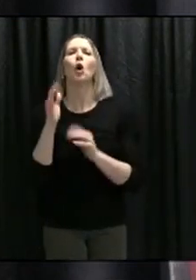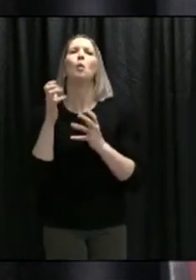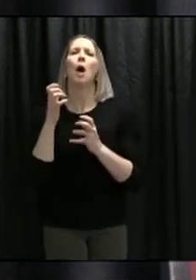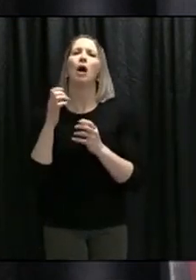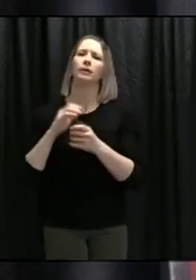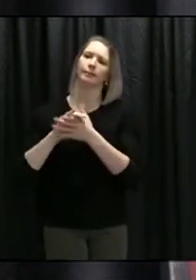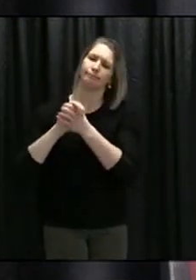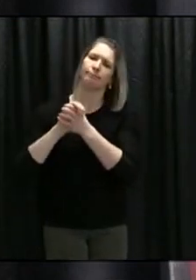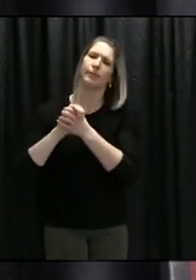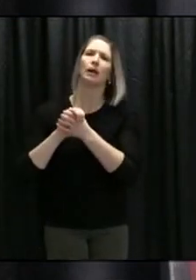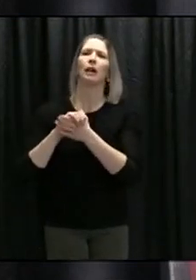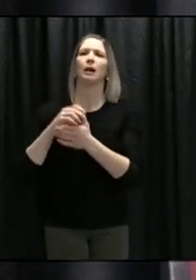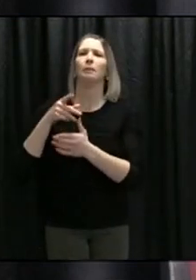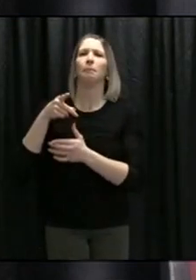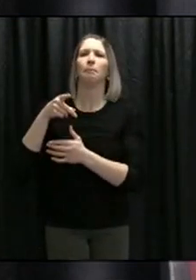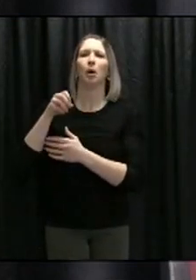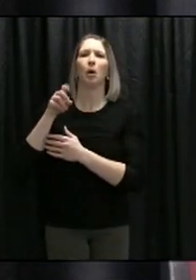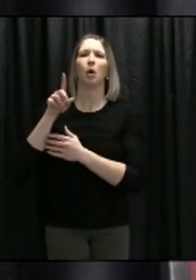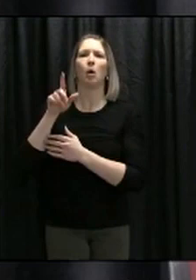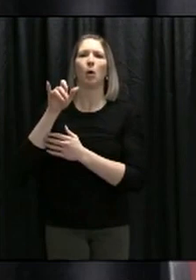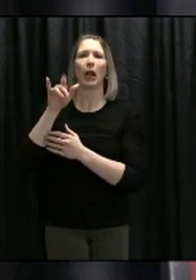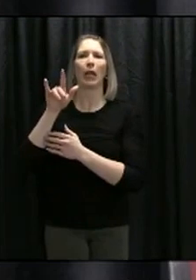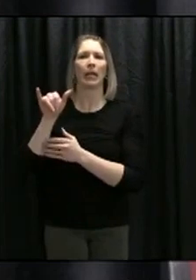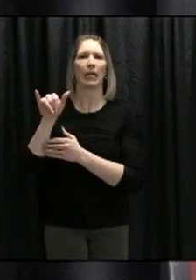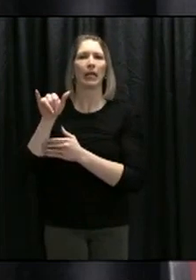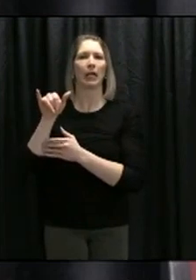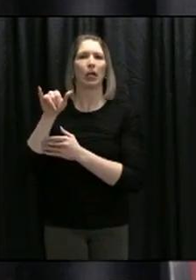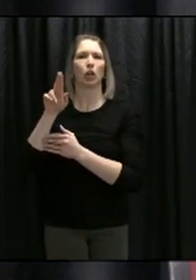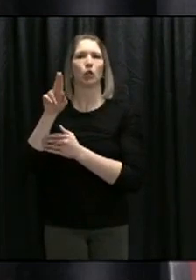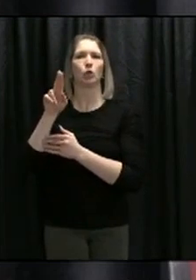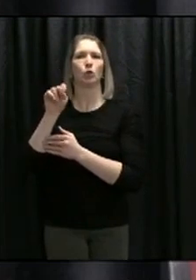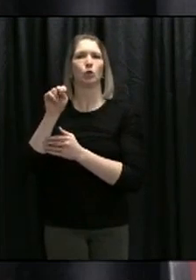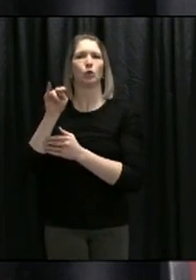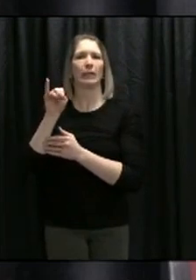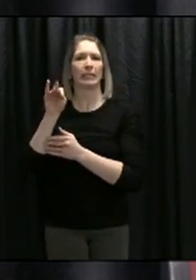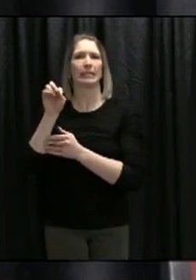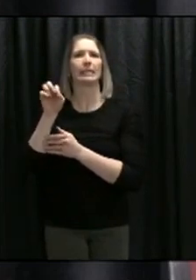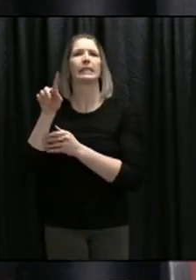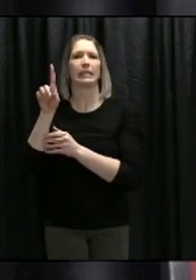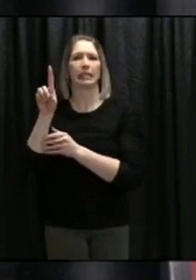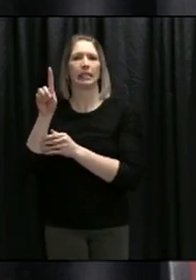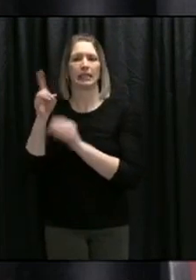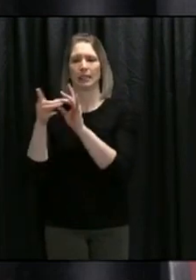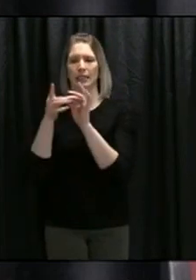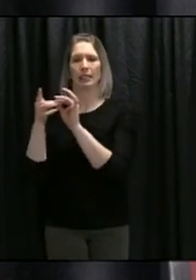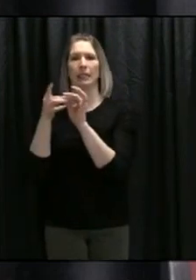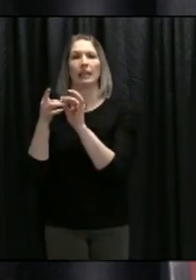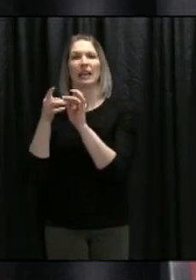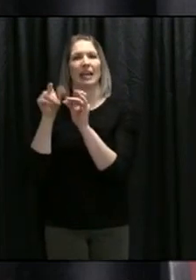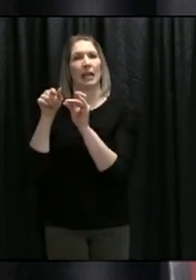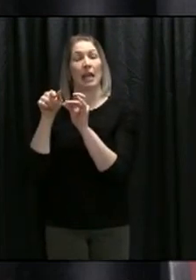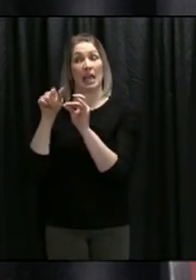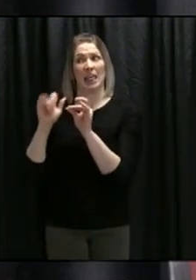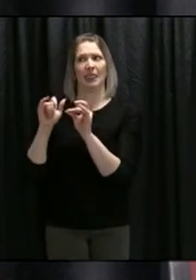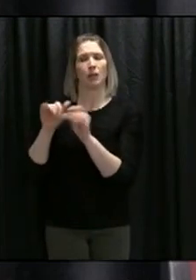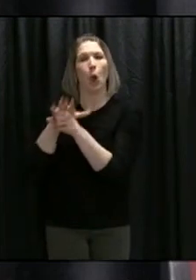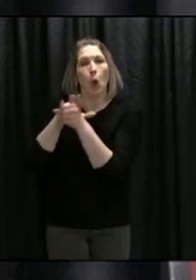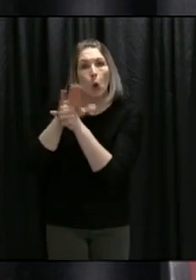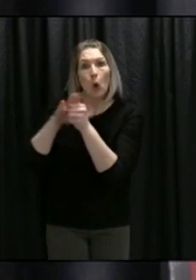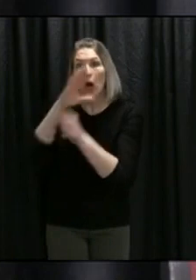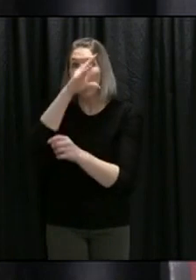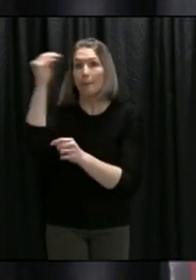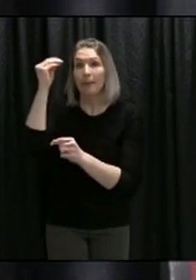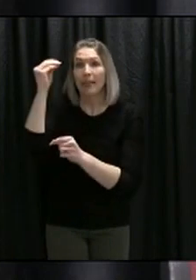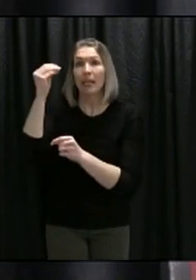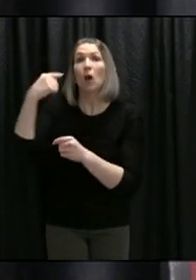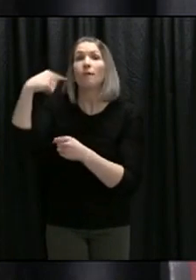basis. Homemade 3D printed high quality face shields are now actually in use in our healthcare facilities